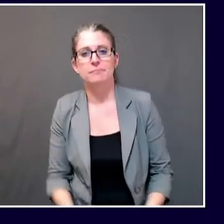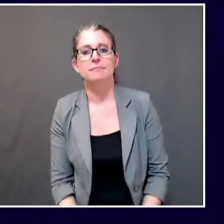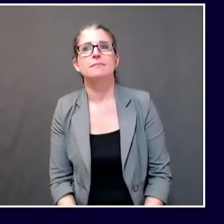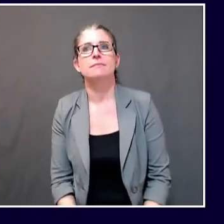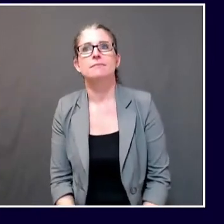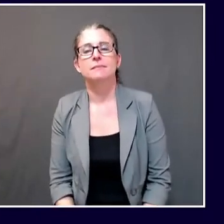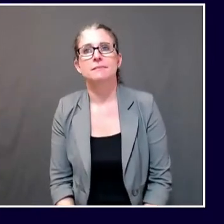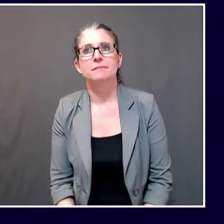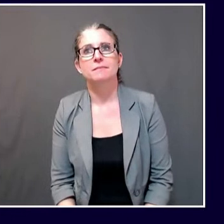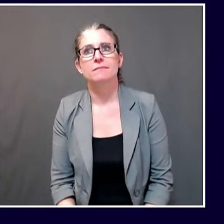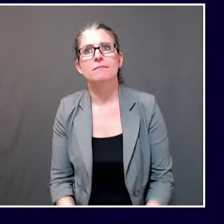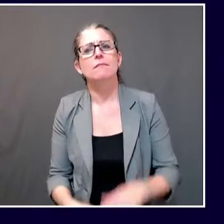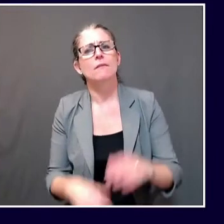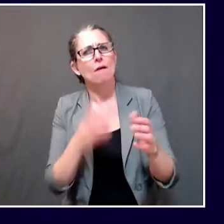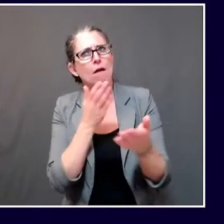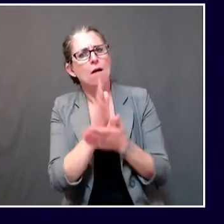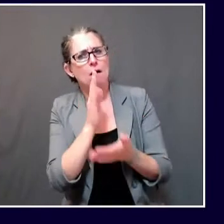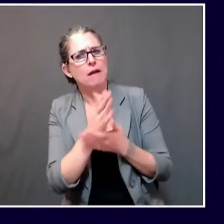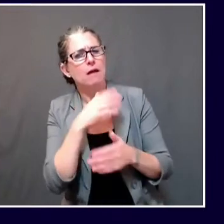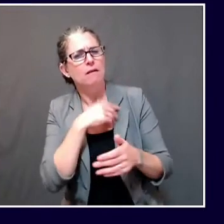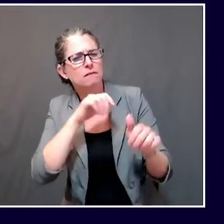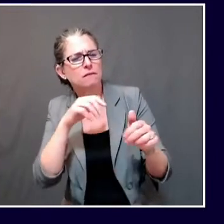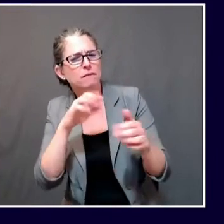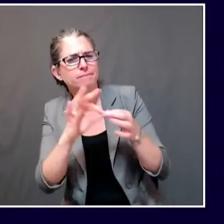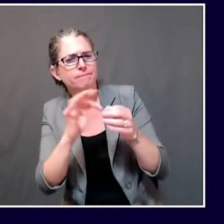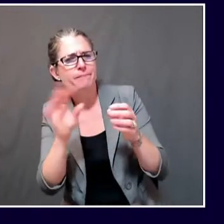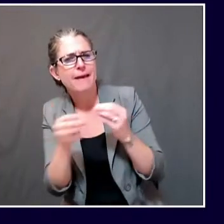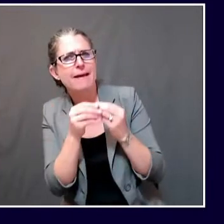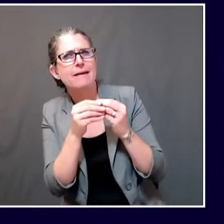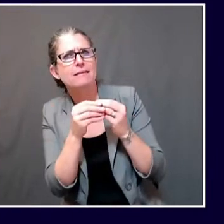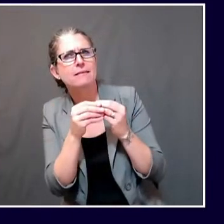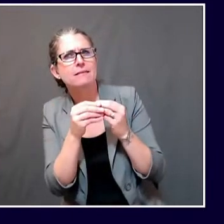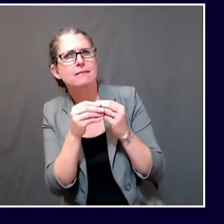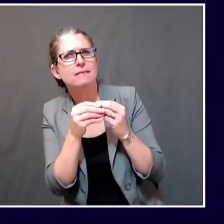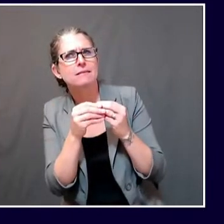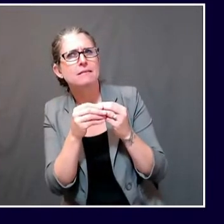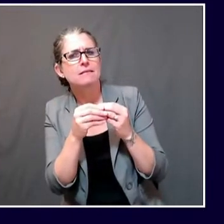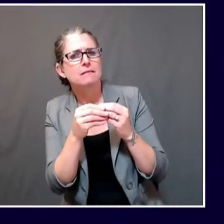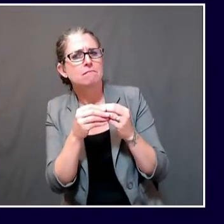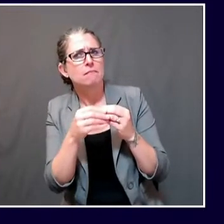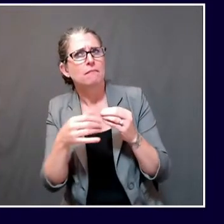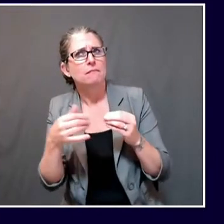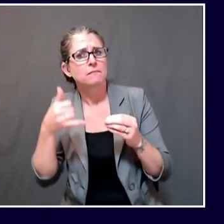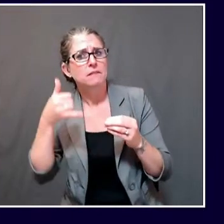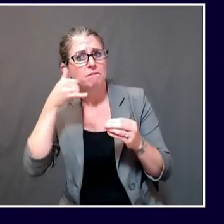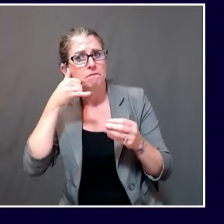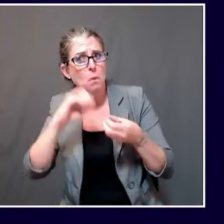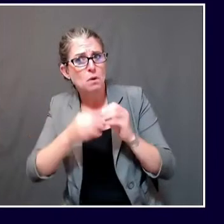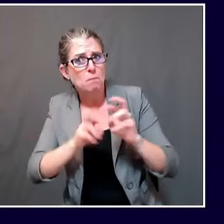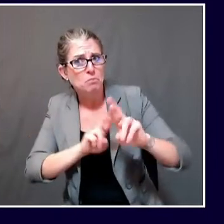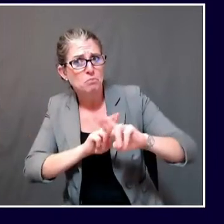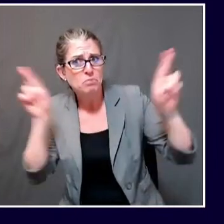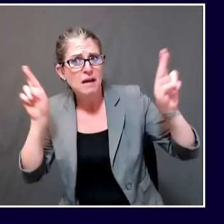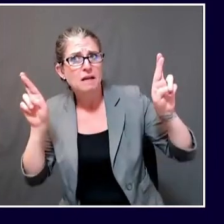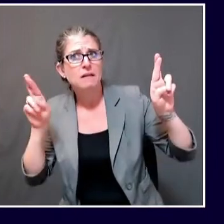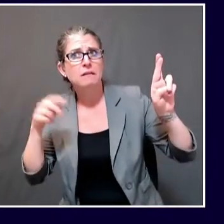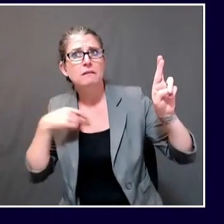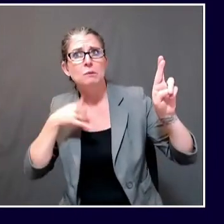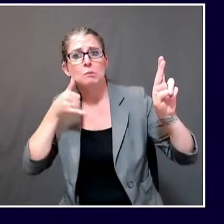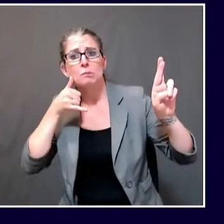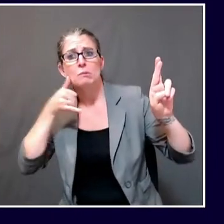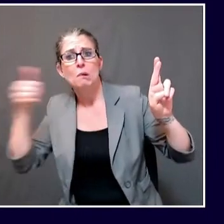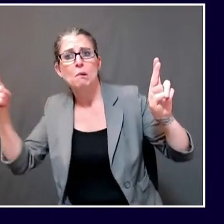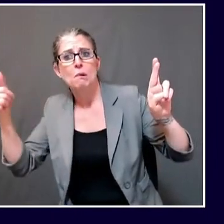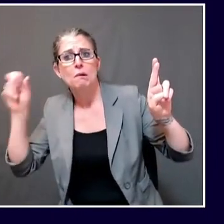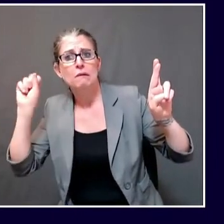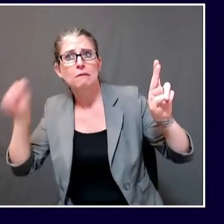your office or somewhere else that people who feel like they're being intimidated at the voting place can contact someone